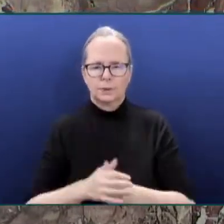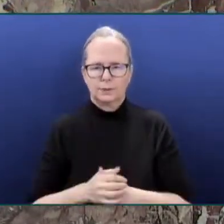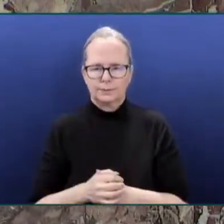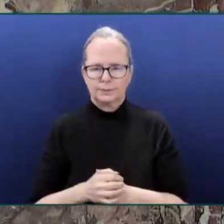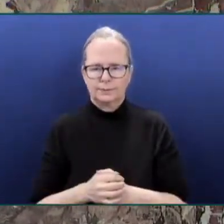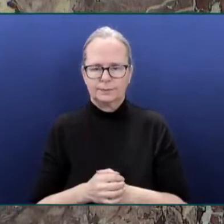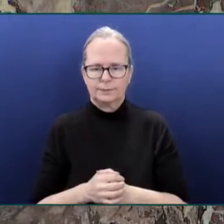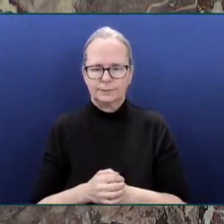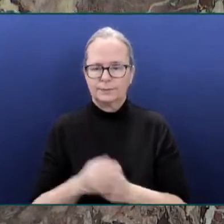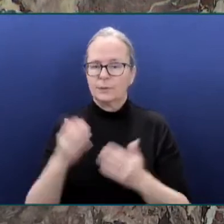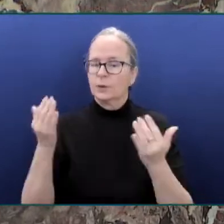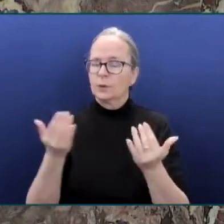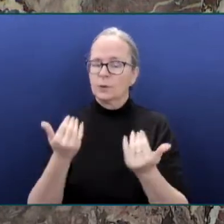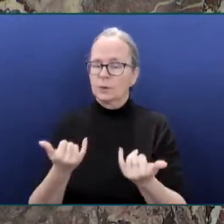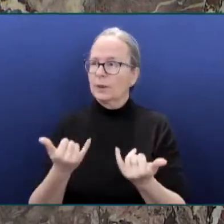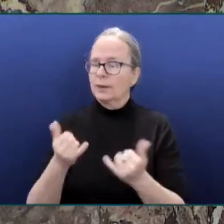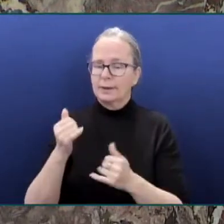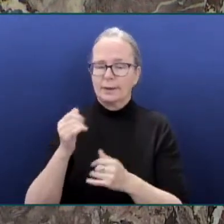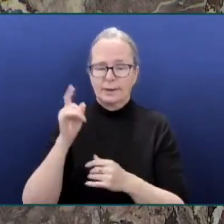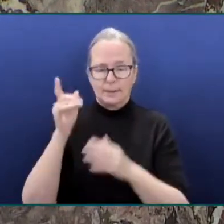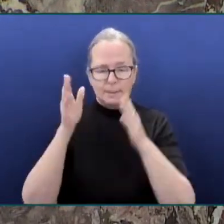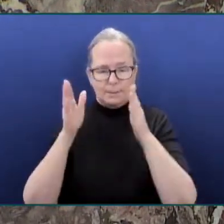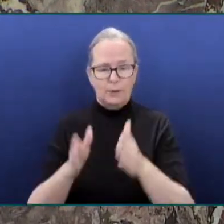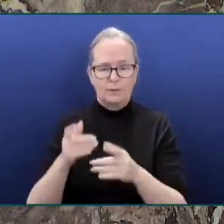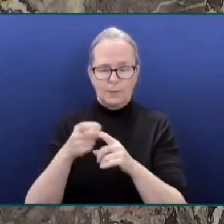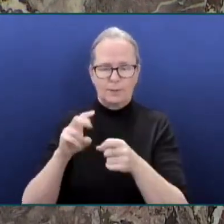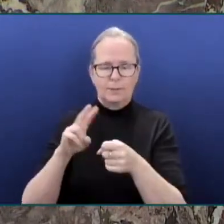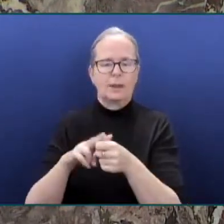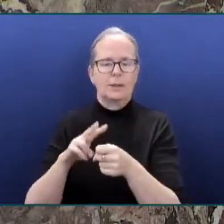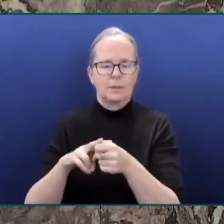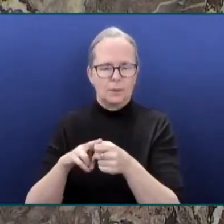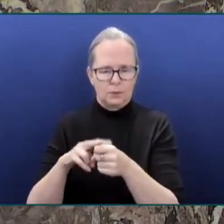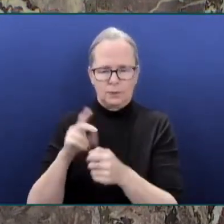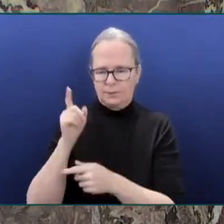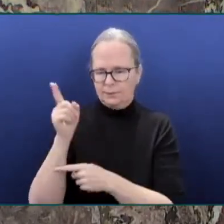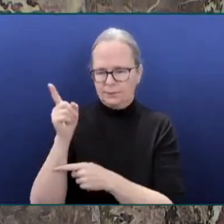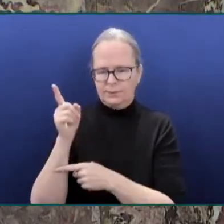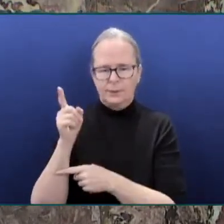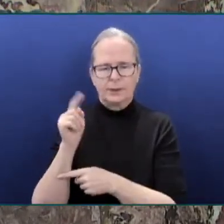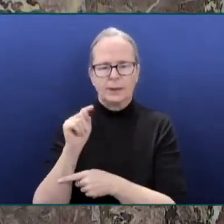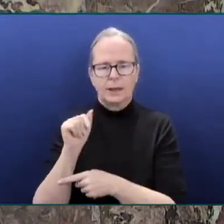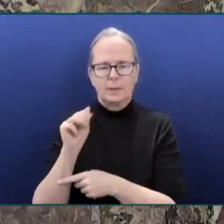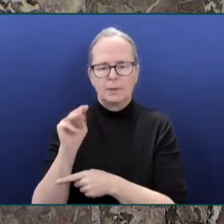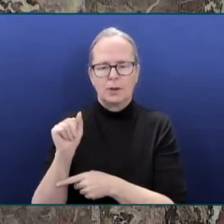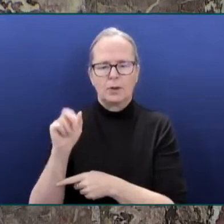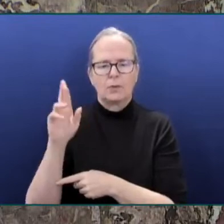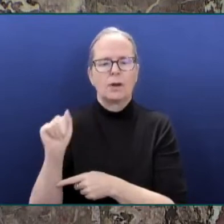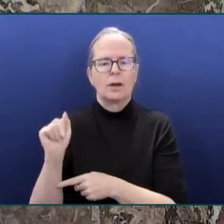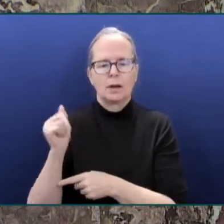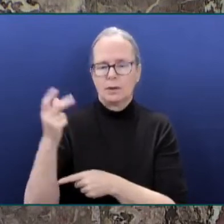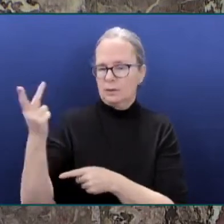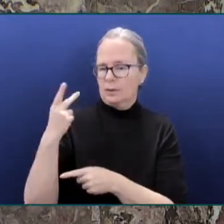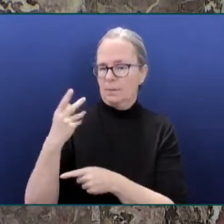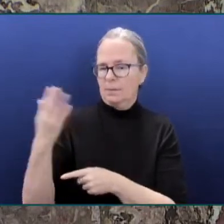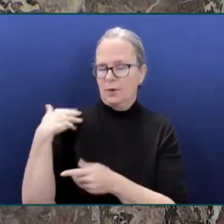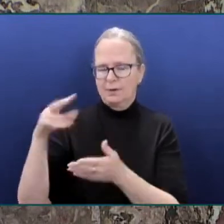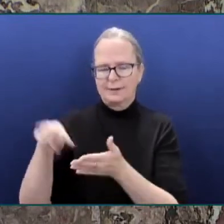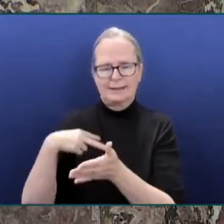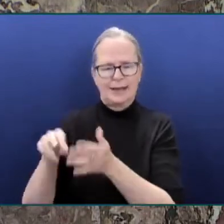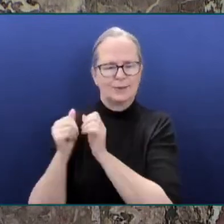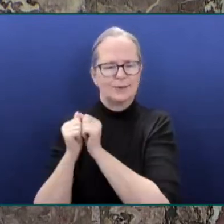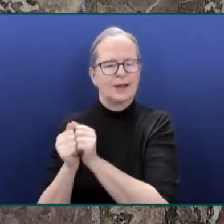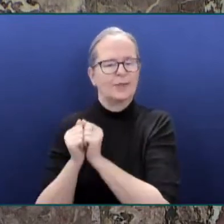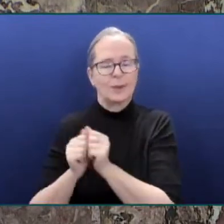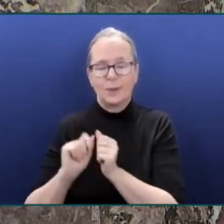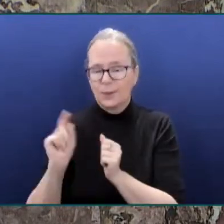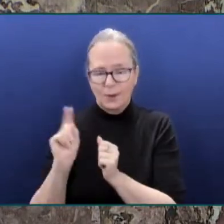Graham. She is sometimes my dance partner at Diwali. She is also a volunteer with the Kidney